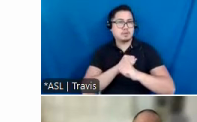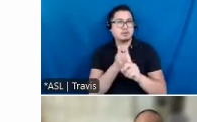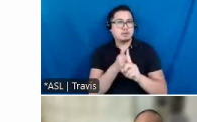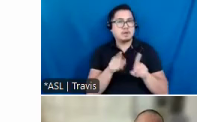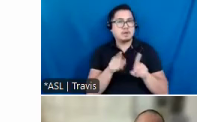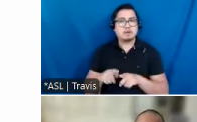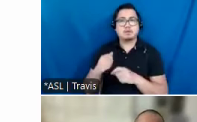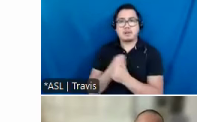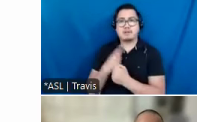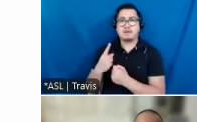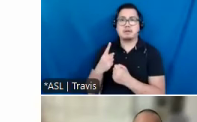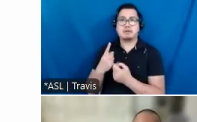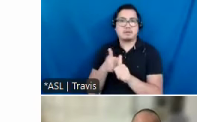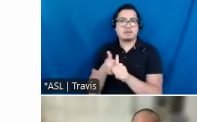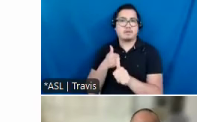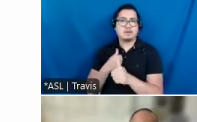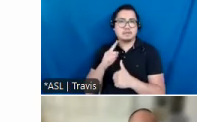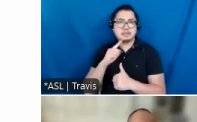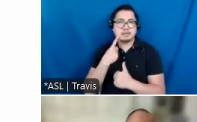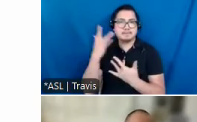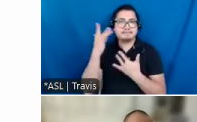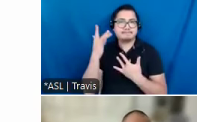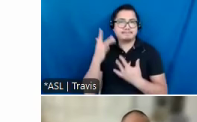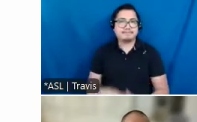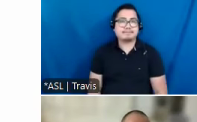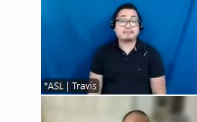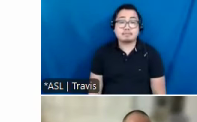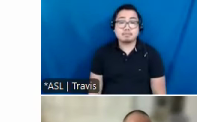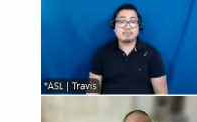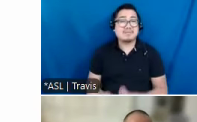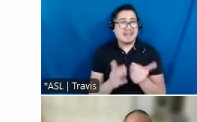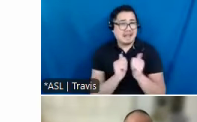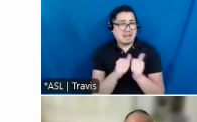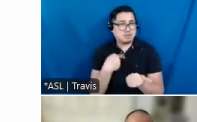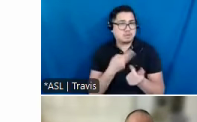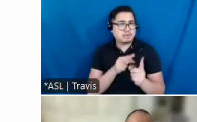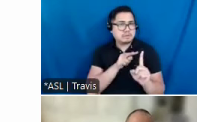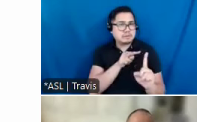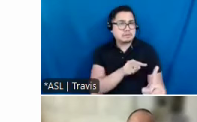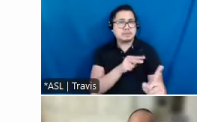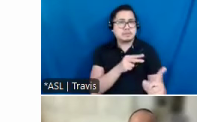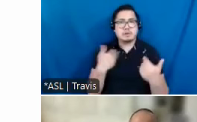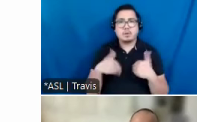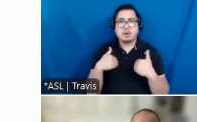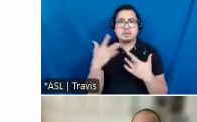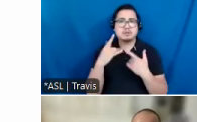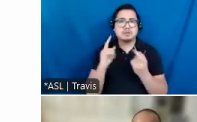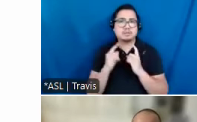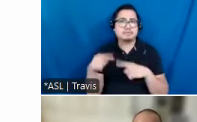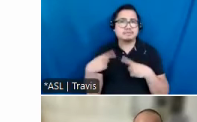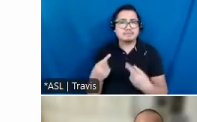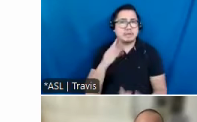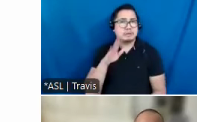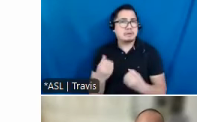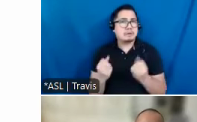from severe complications. But how we track respiratory illnesses has changed over time. And I know many of you are